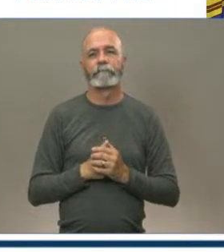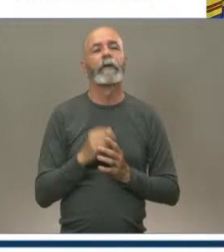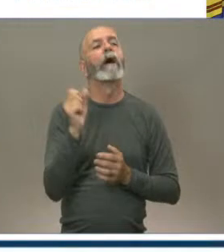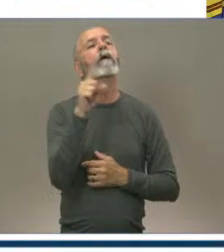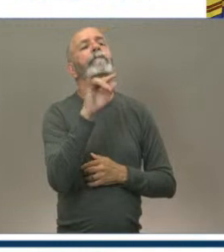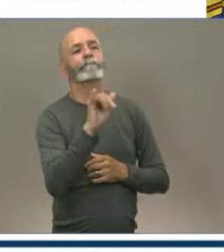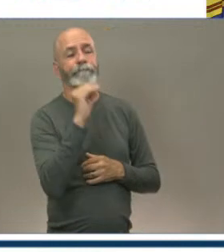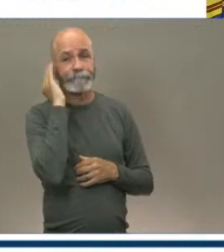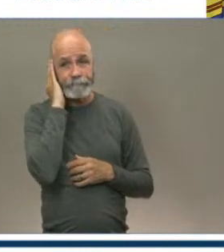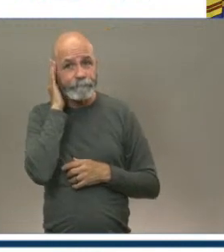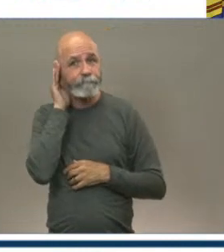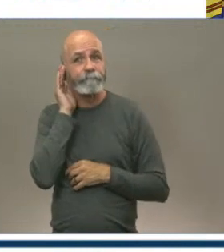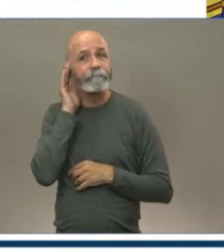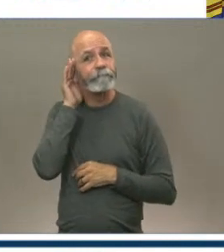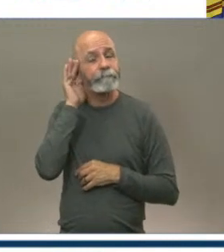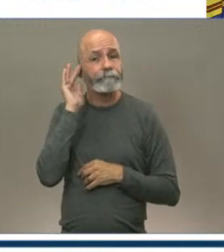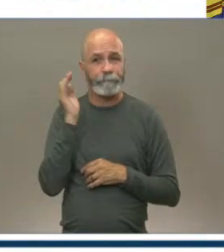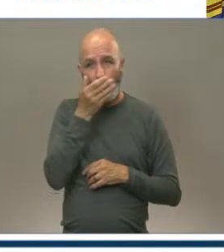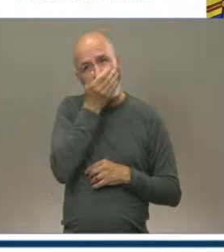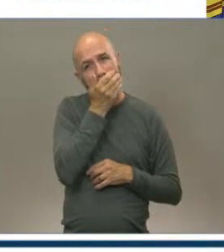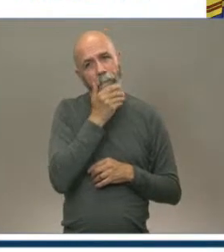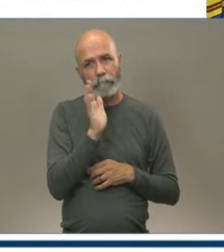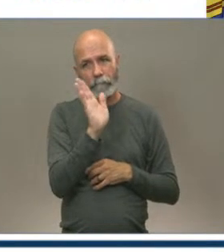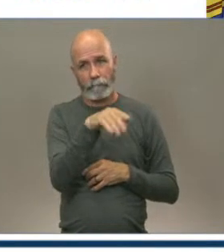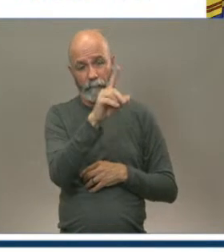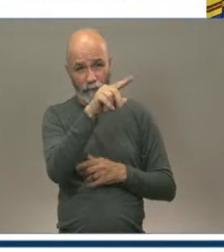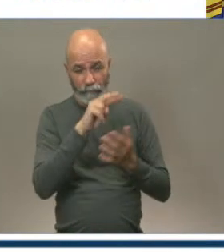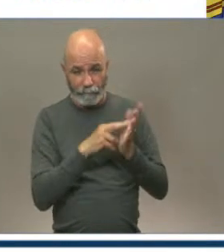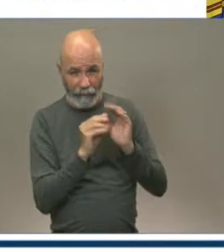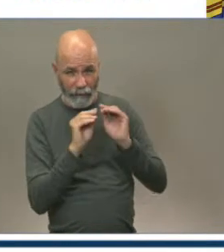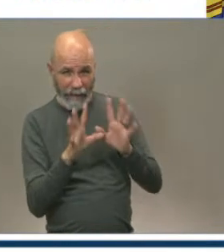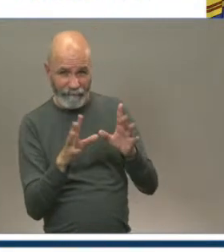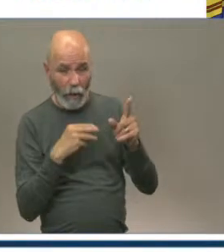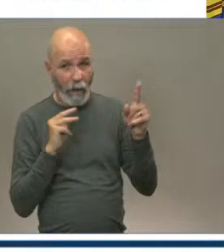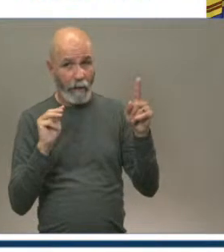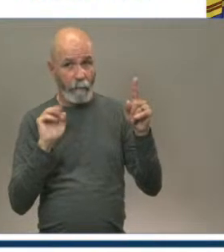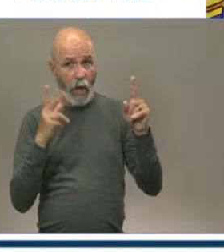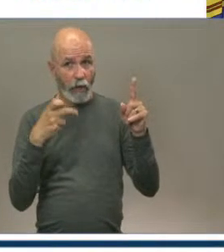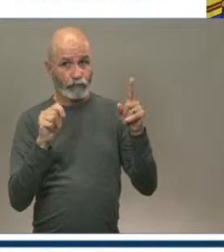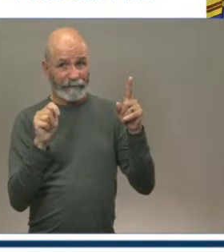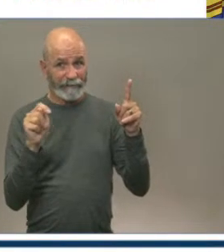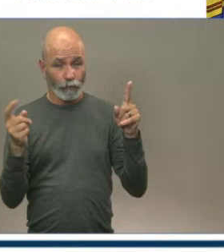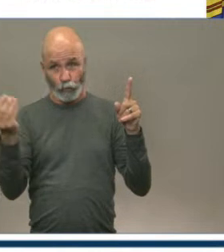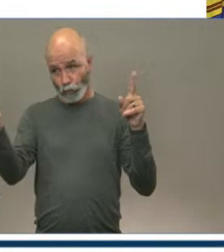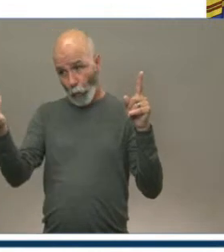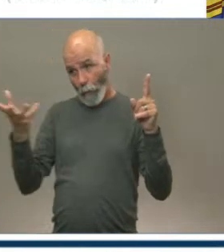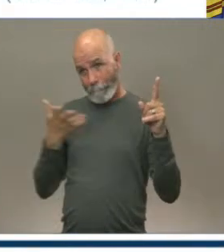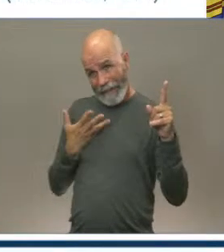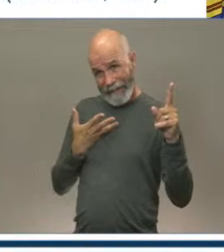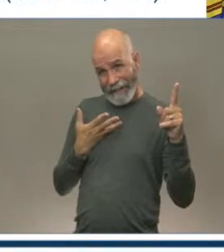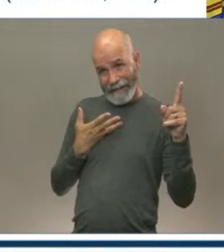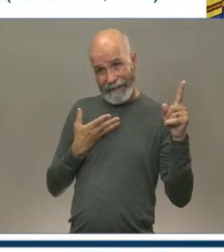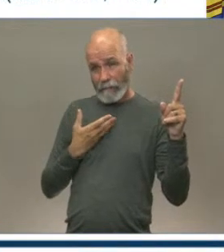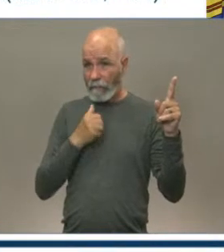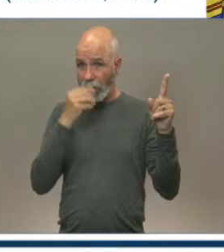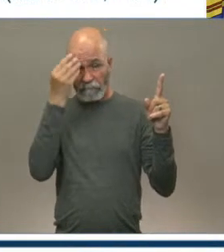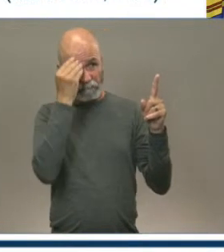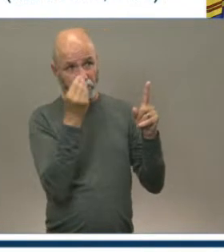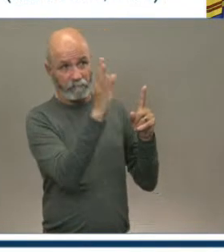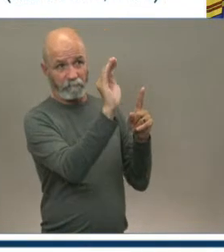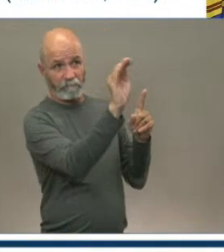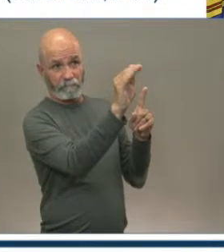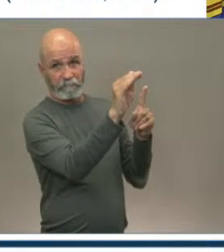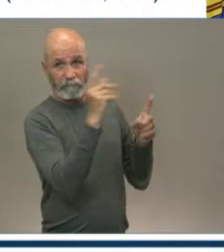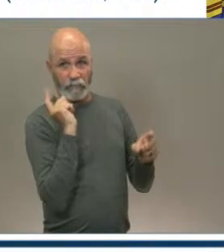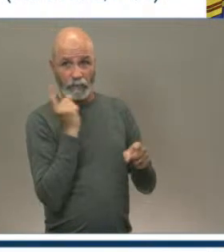to be clear, Premier, you're saying that Margaret Miller, what she told me, is incorrect. She never raised her concerns with you or your Chief of